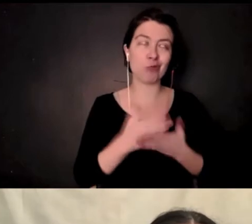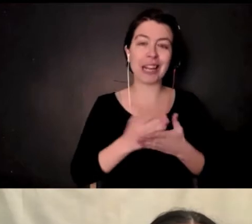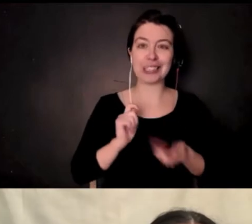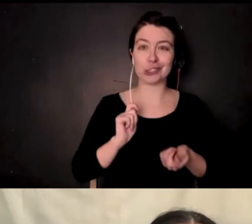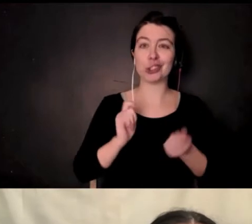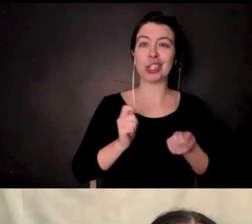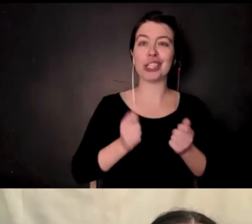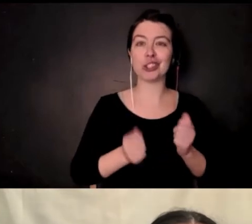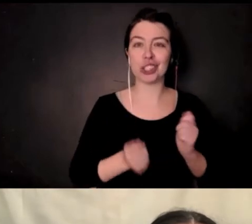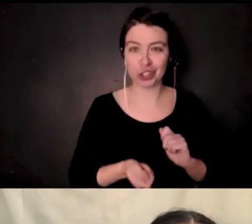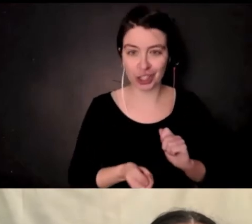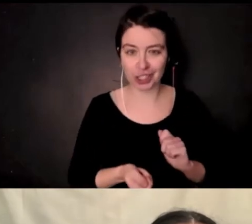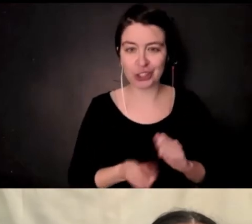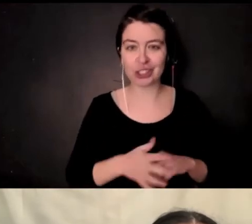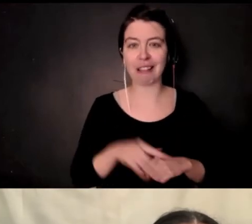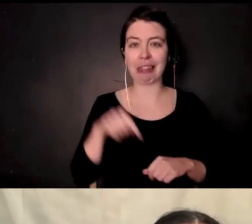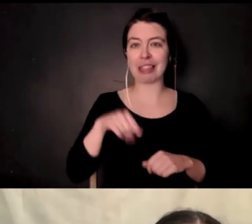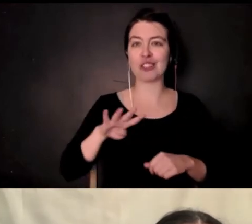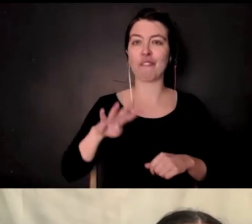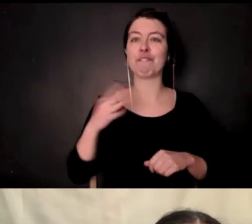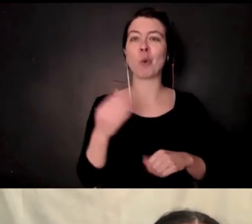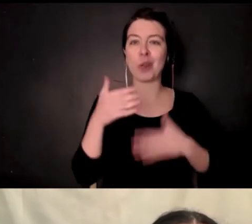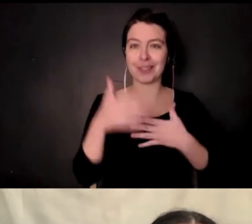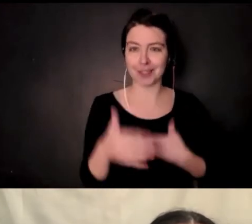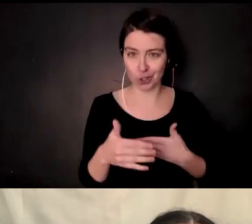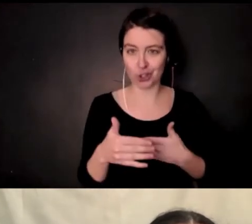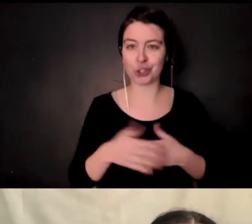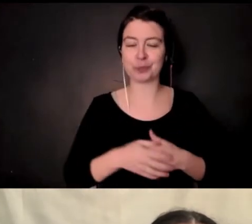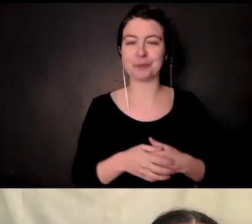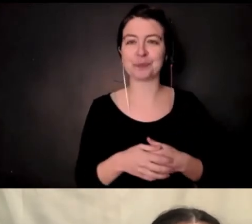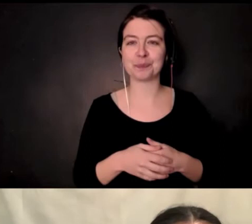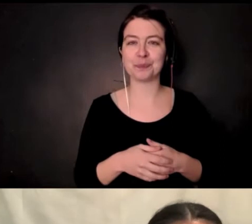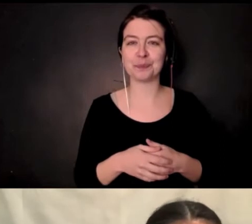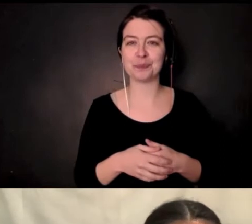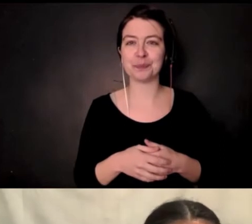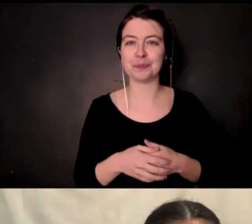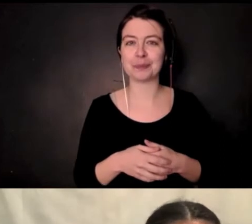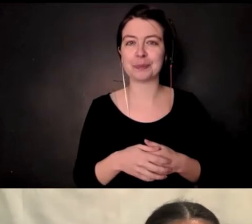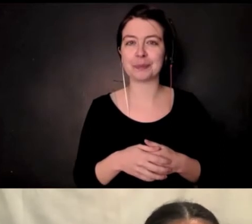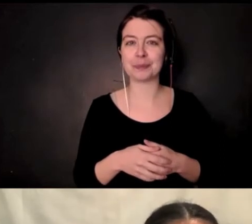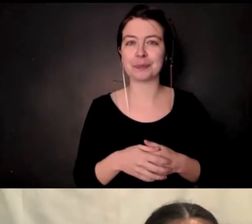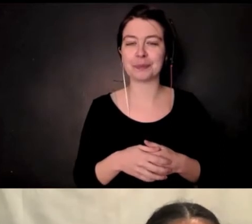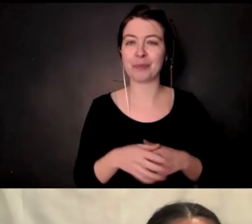session. And yeah, as Dave said, we've been taking into account our publics